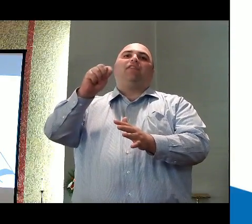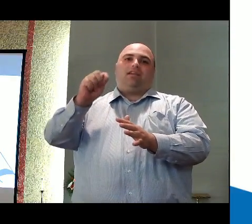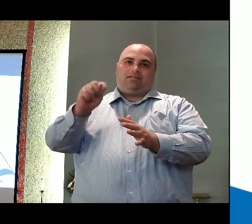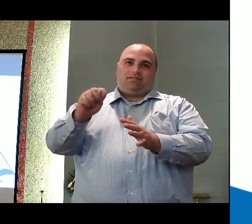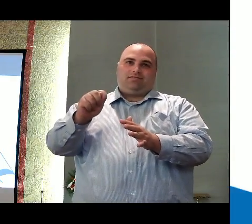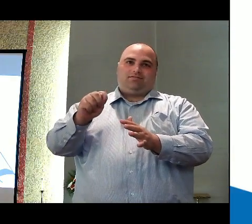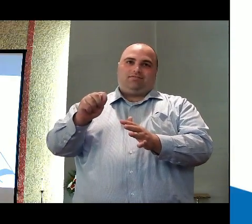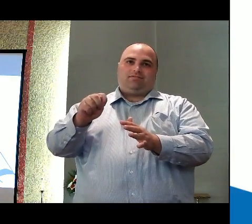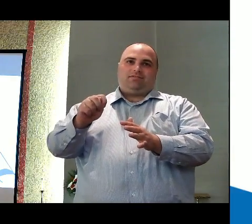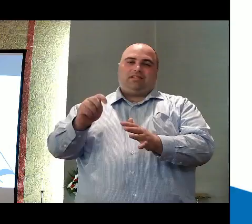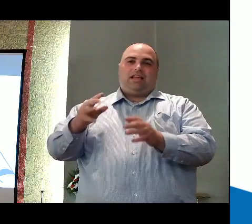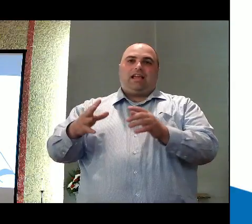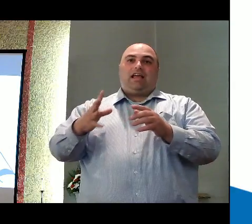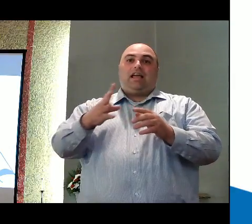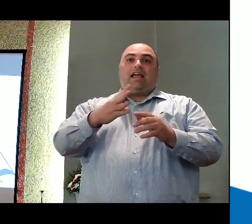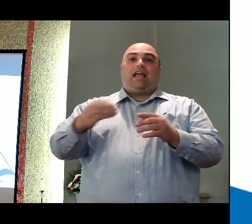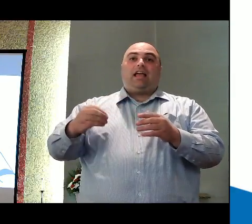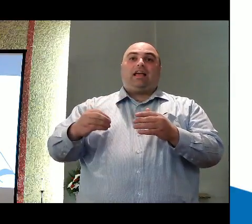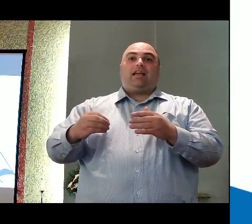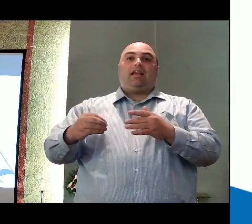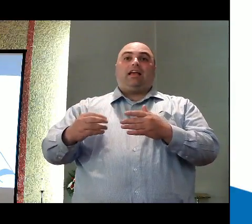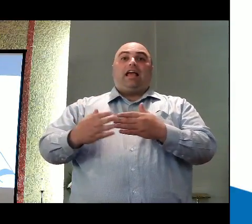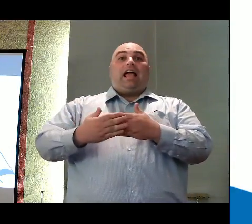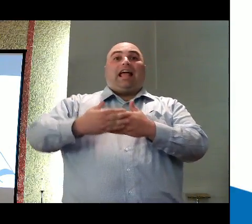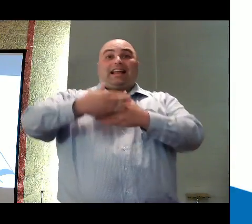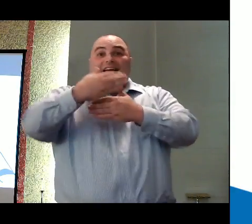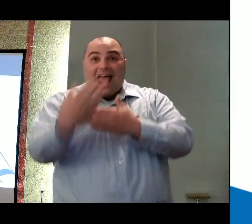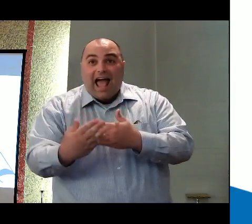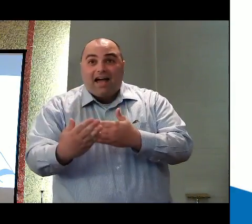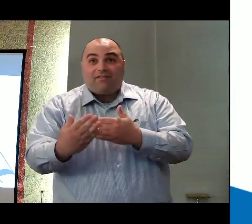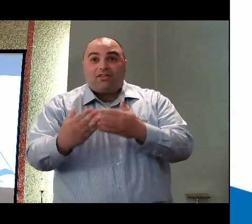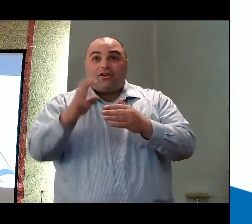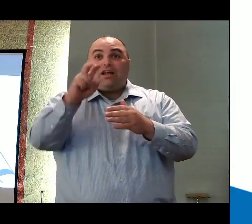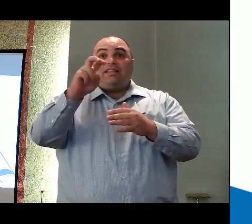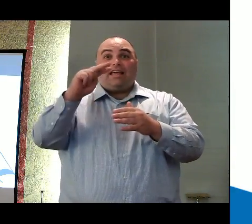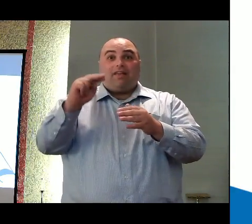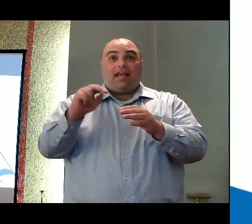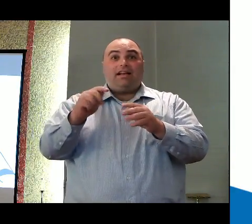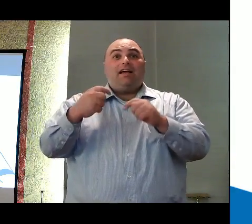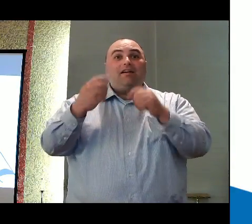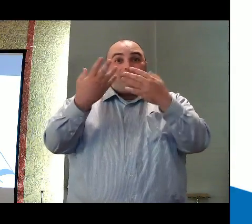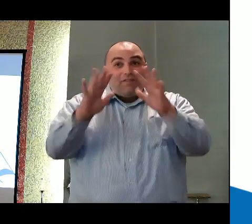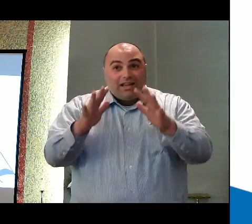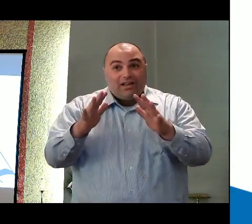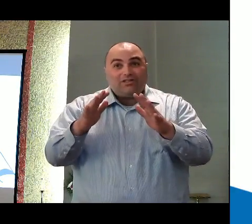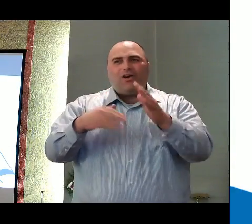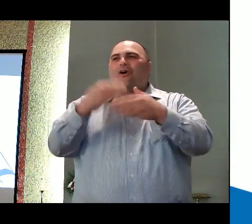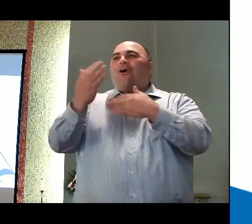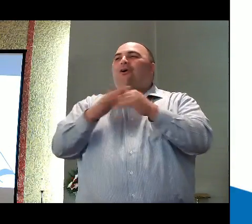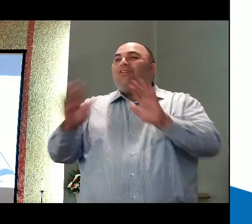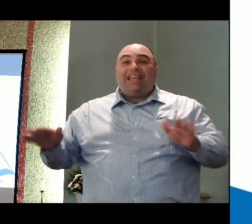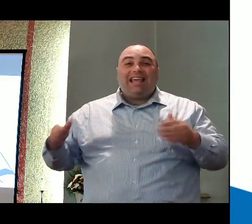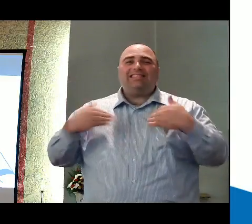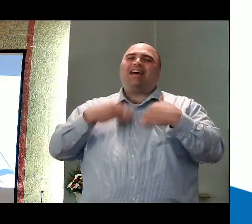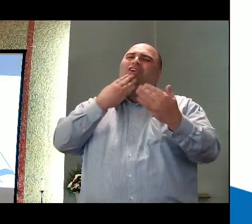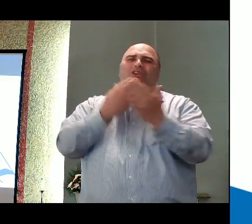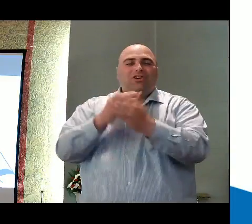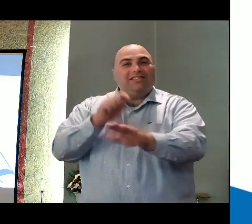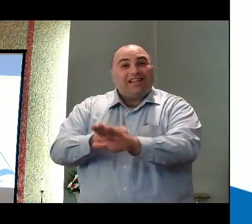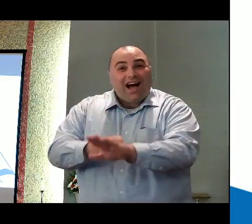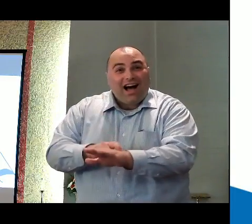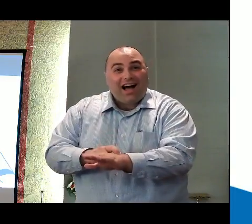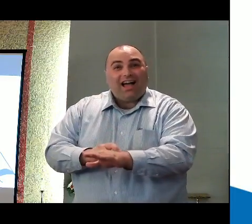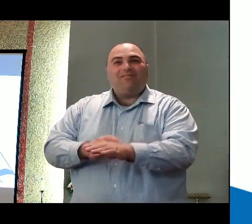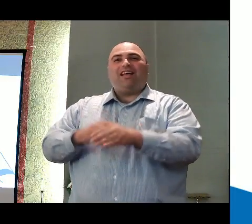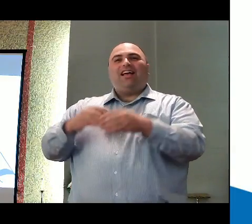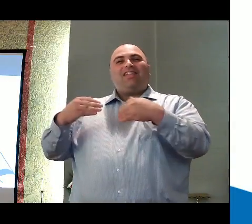But when all was said and done, the party was a huge success. The boys were thrilled. The kids had a great time. We keep getting compliments about how well it